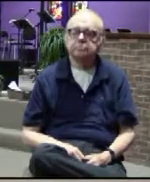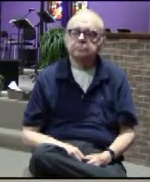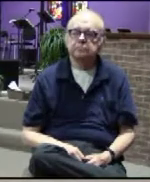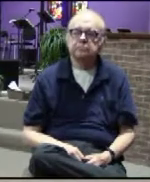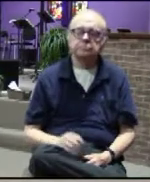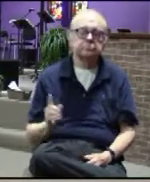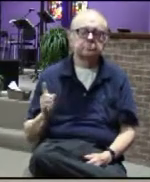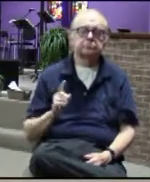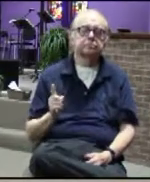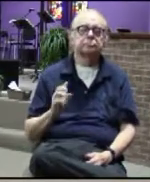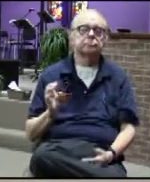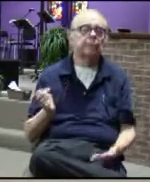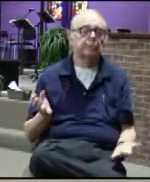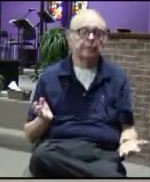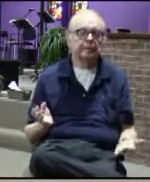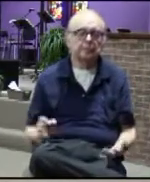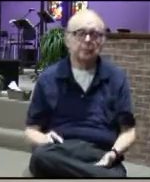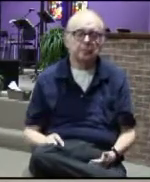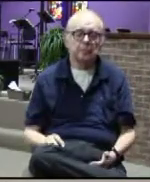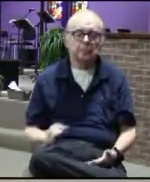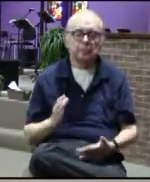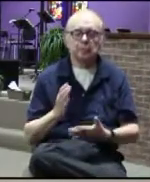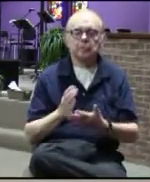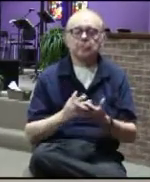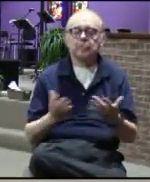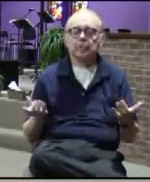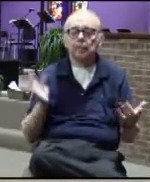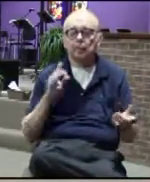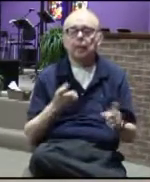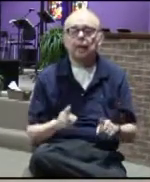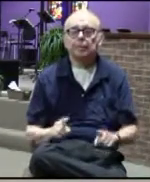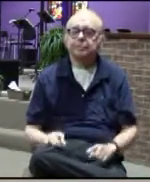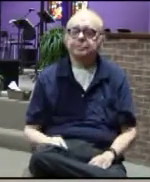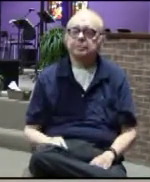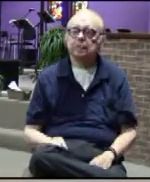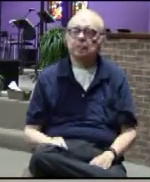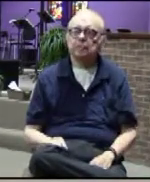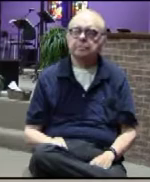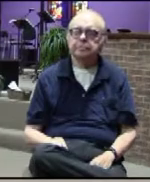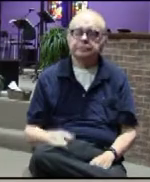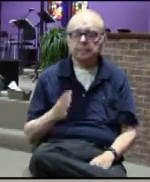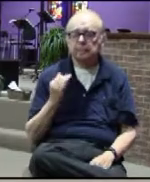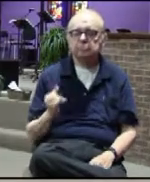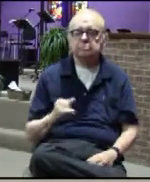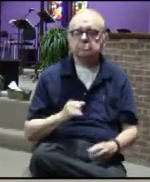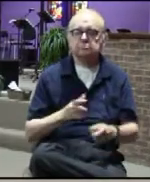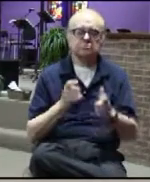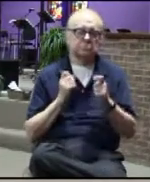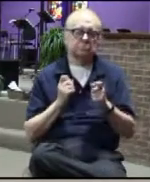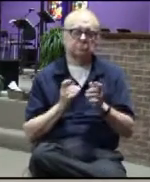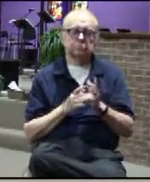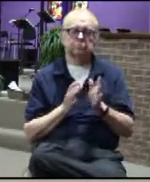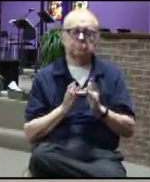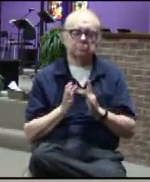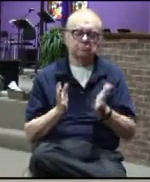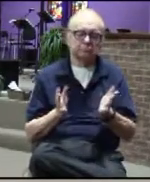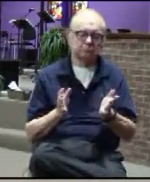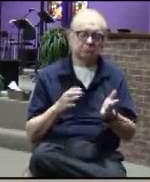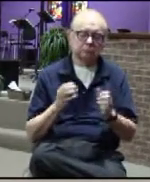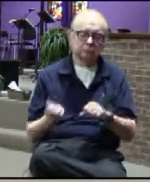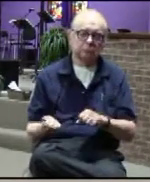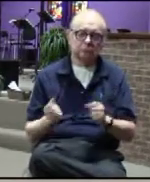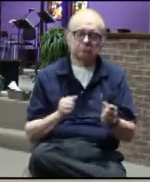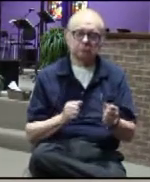wherever they were at something's going down because all of a sudden Jesus is being